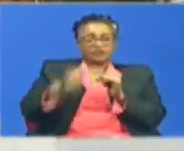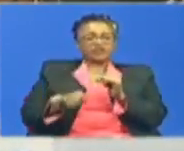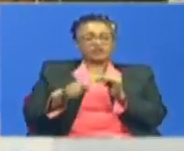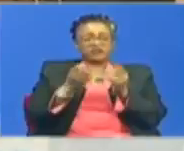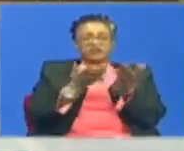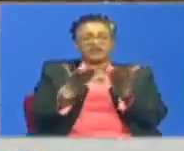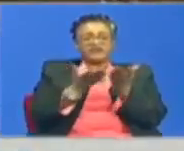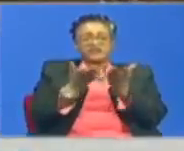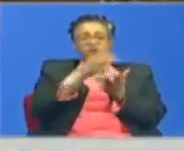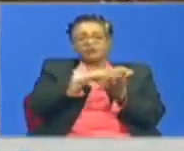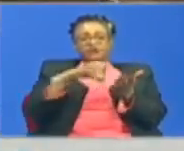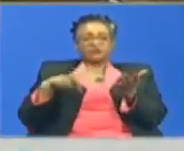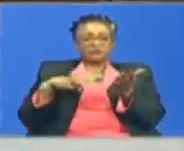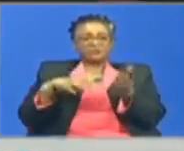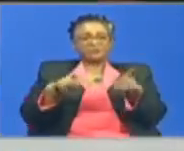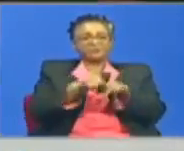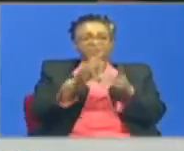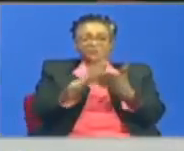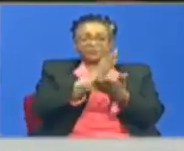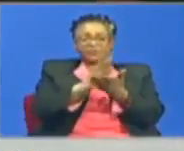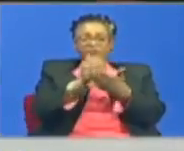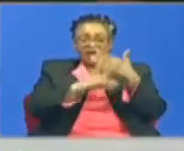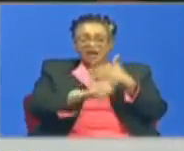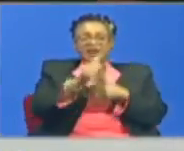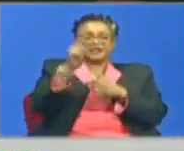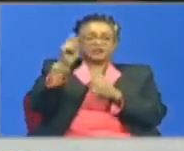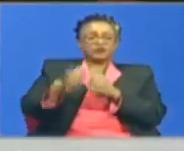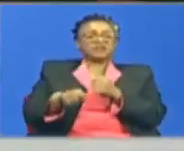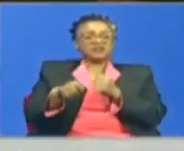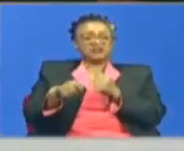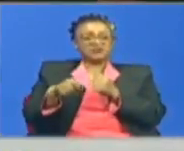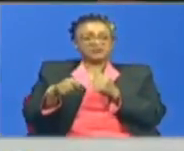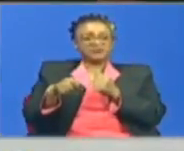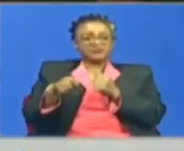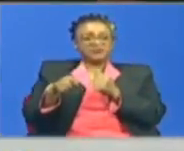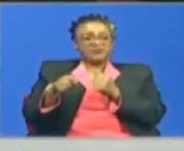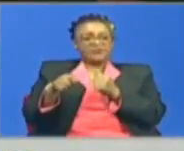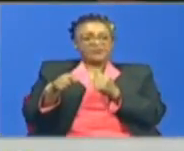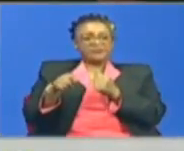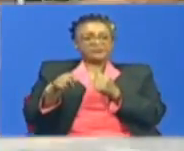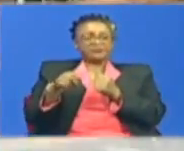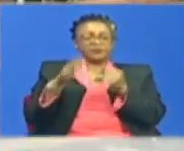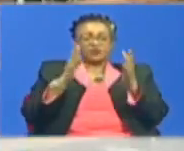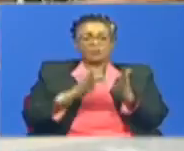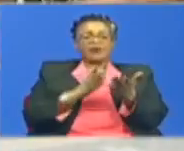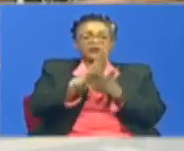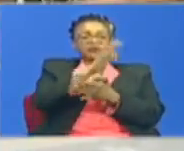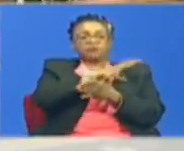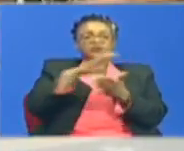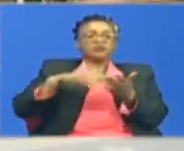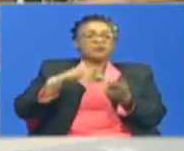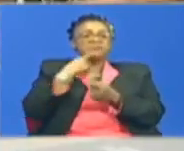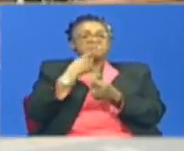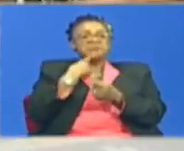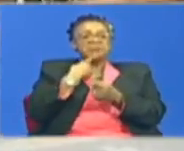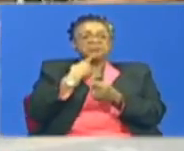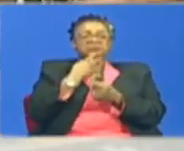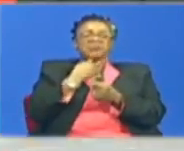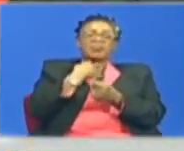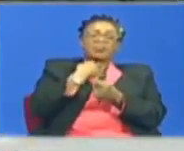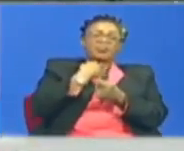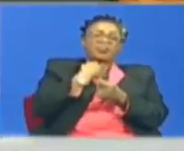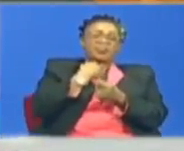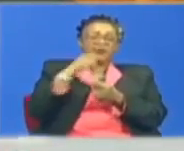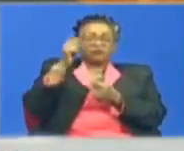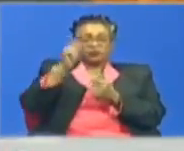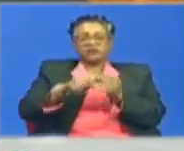Service Commission, a department under the judiciary. The Kenya Human Rights Commission today say the stalemate between the judiciary and